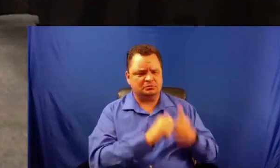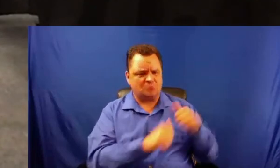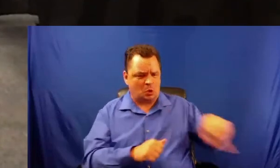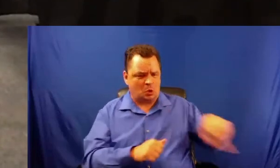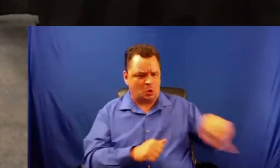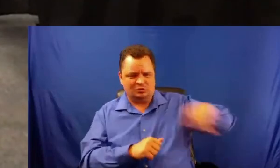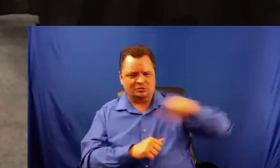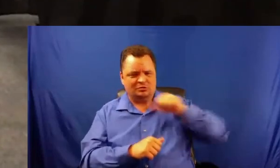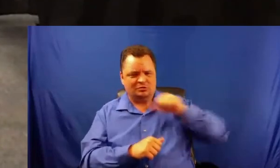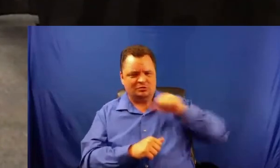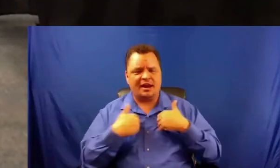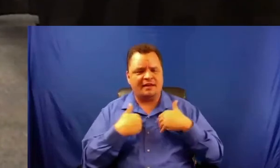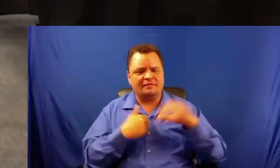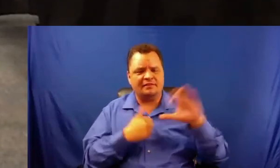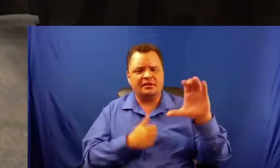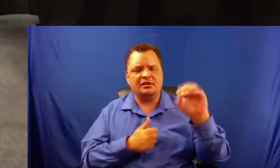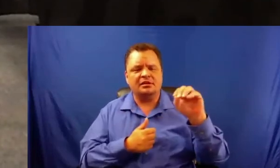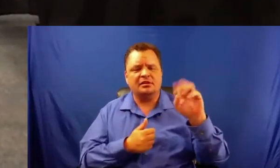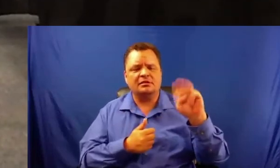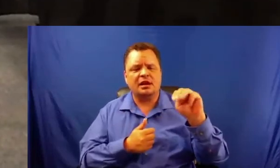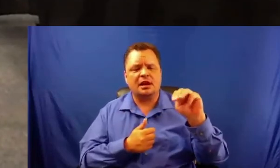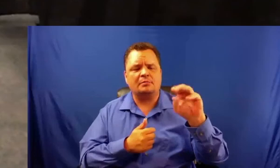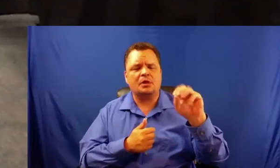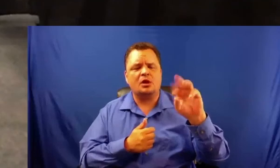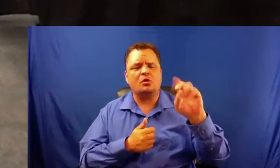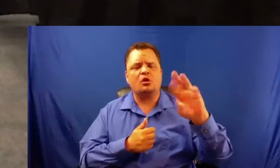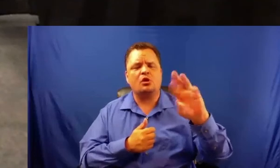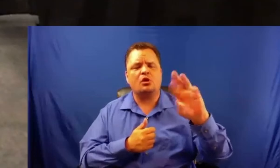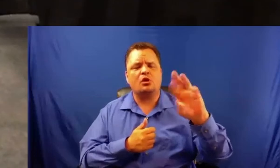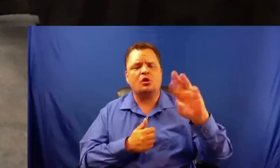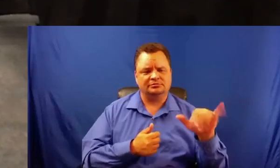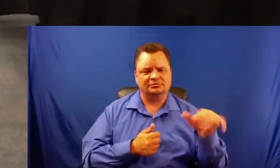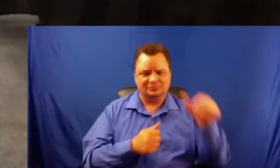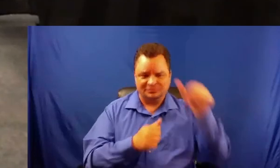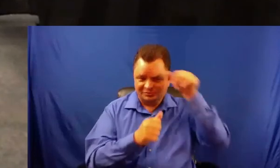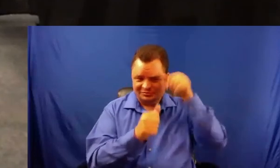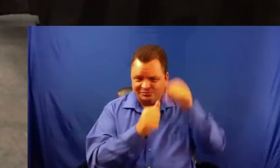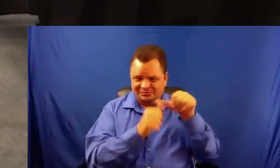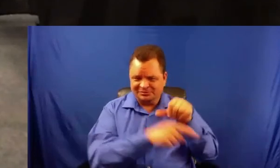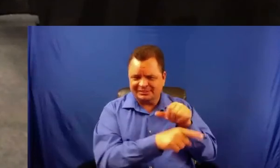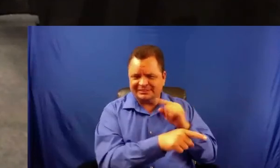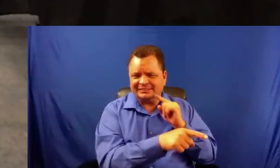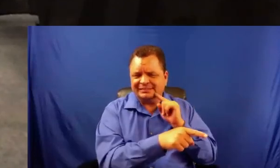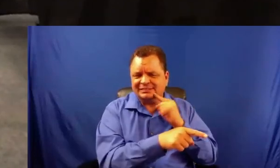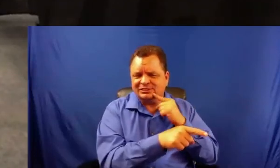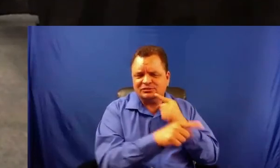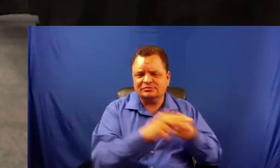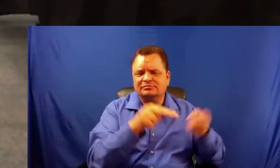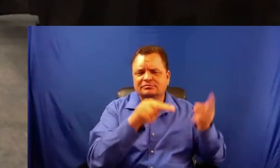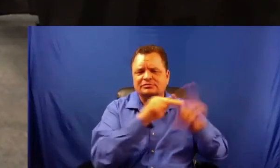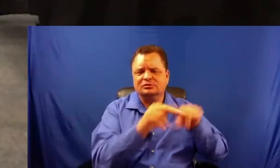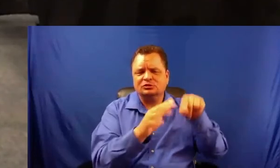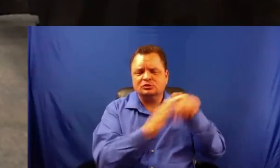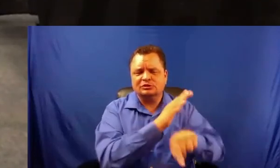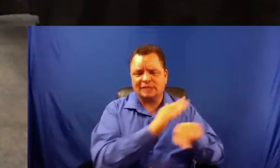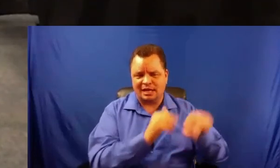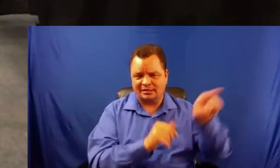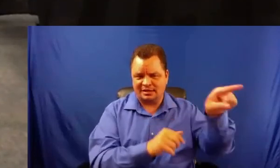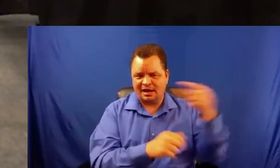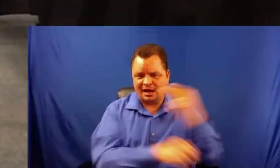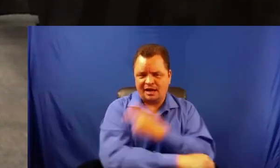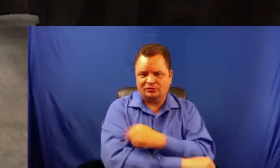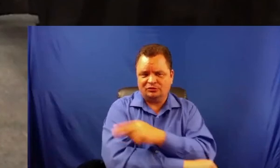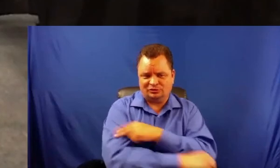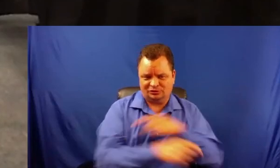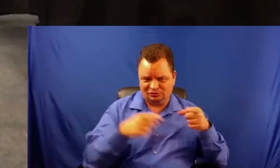comorbidities. And I want us to remember that there was a significant increase in suicide among high school students during the severest COVID restrictions. So